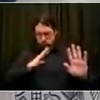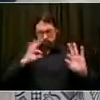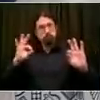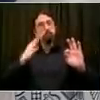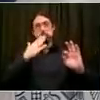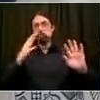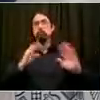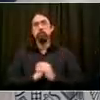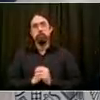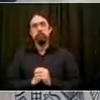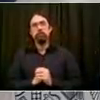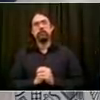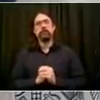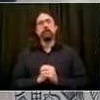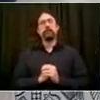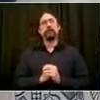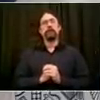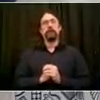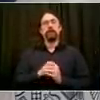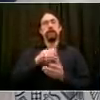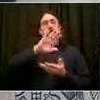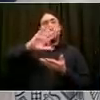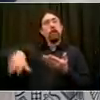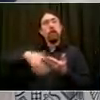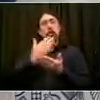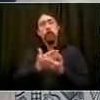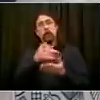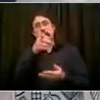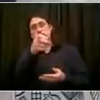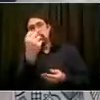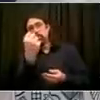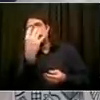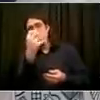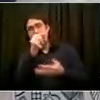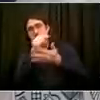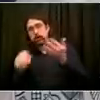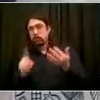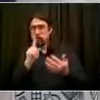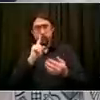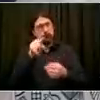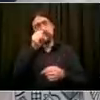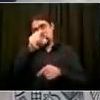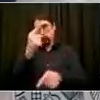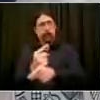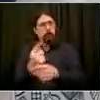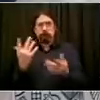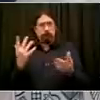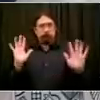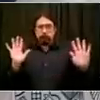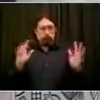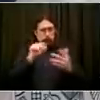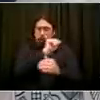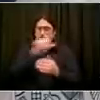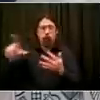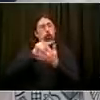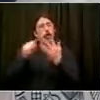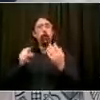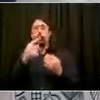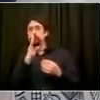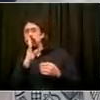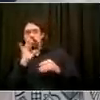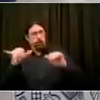acting accordingly. You see really extraordinary levels of mask usage out there. I am certain a lot of people have canceled